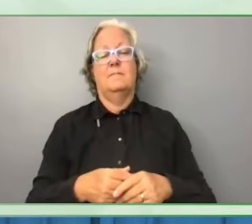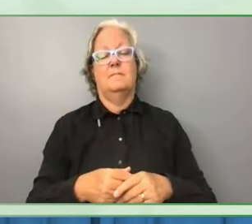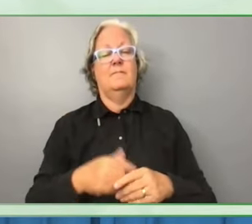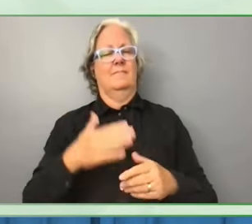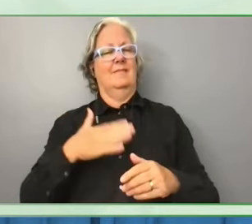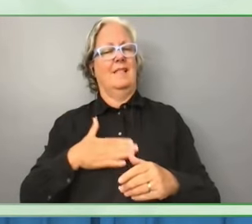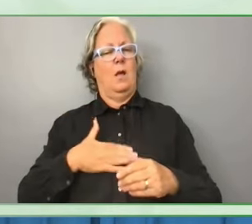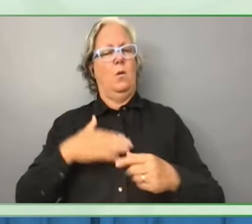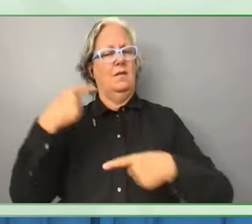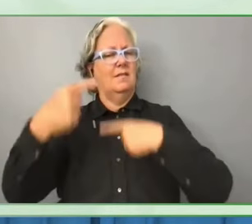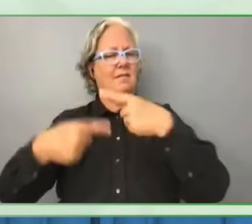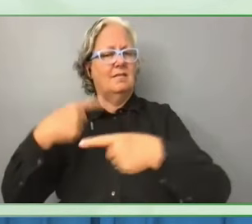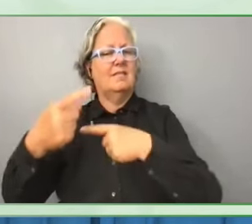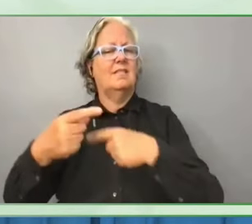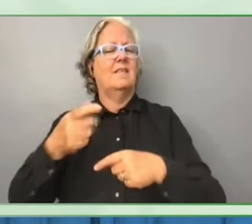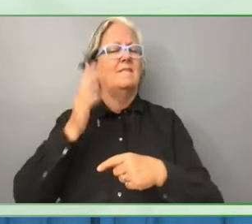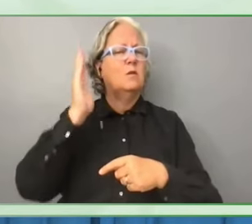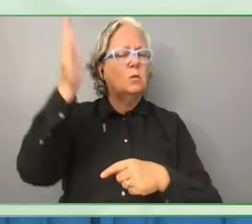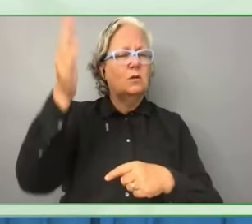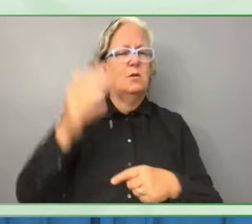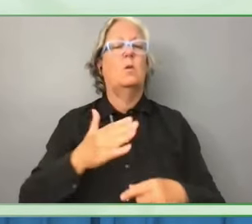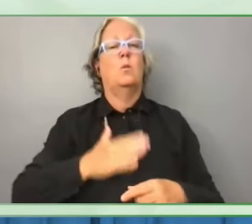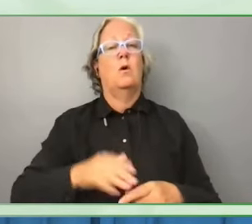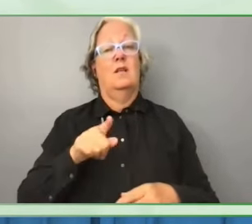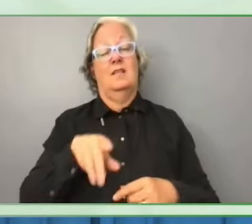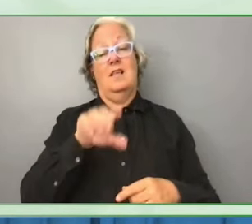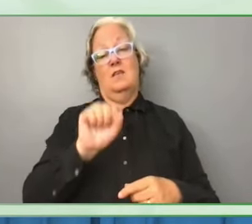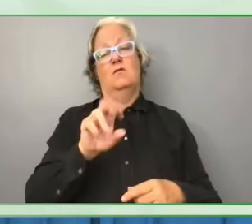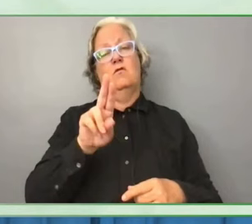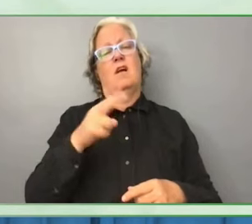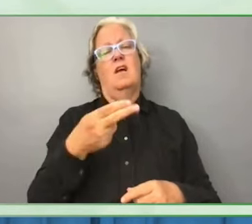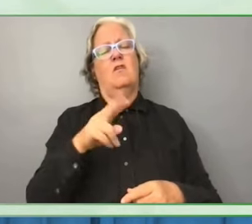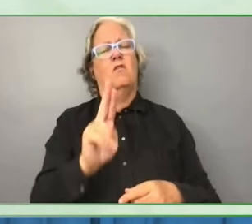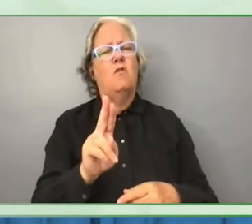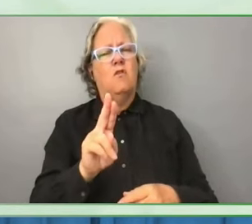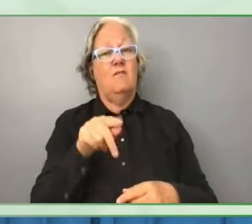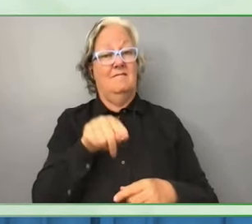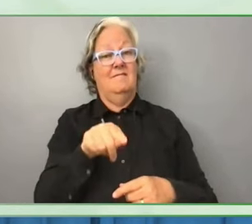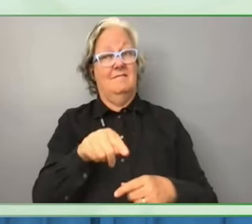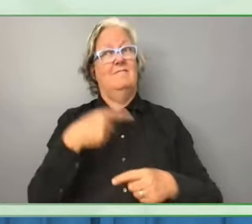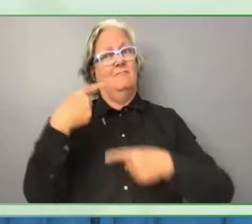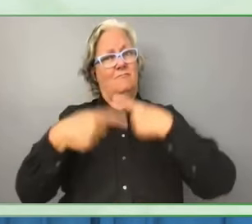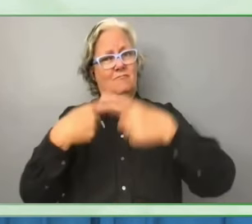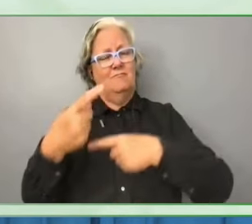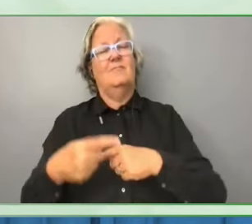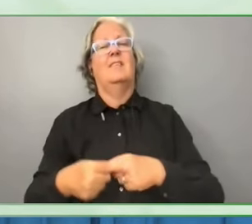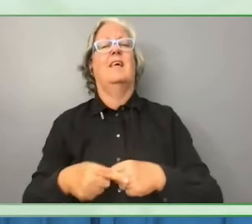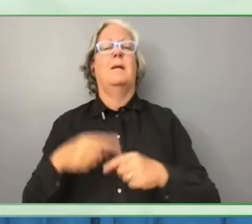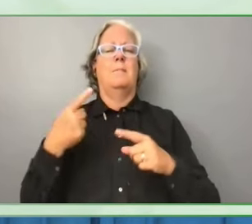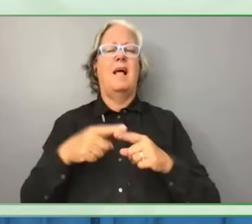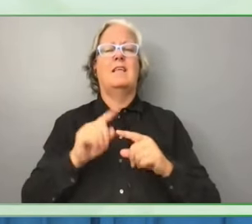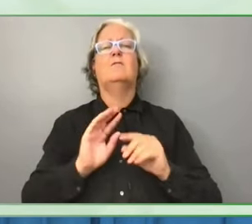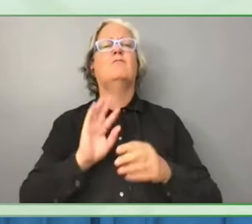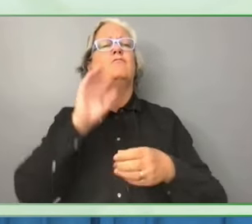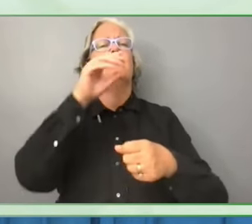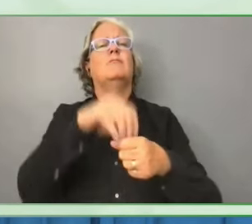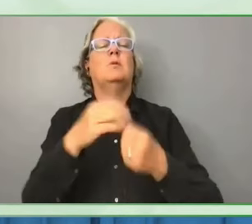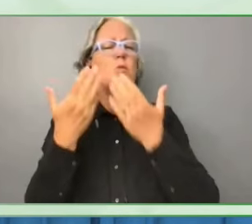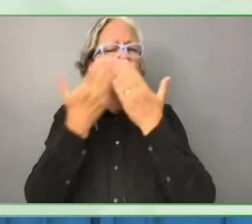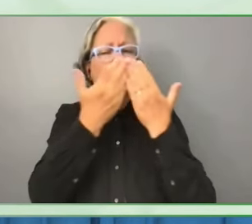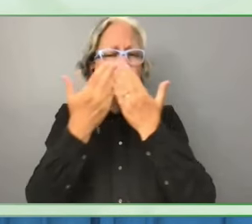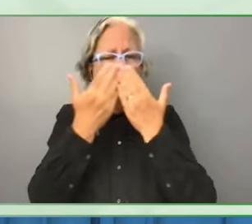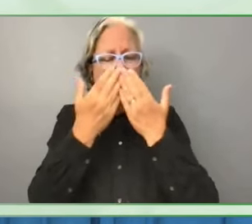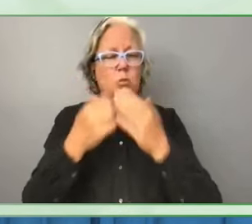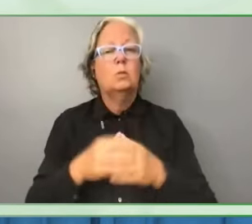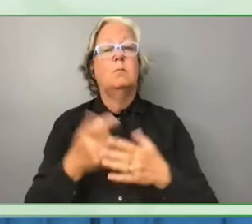teacher consistent provide HR education, integrate with learning at the school. The health worker provide